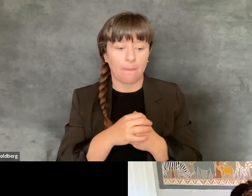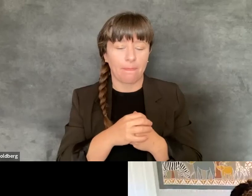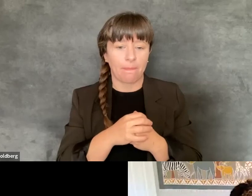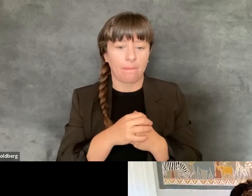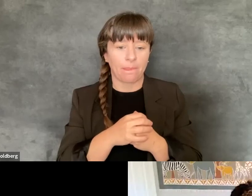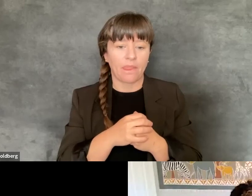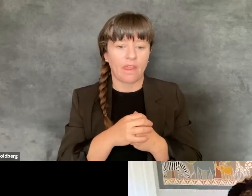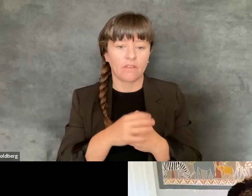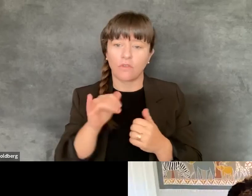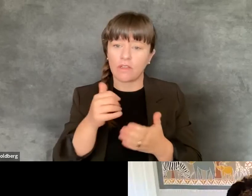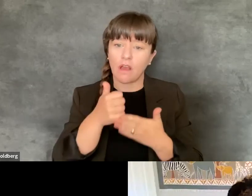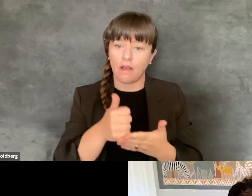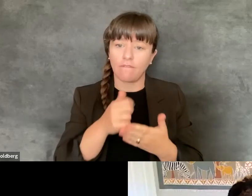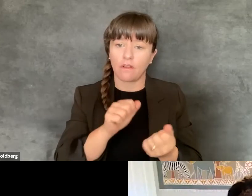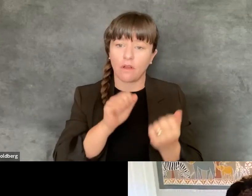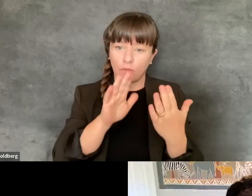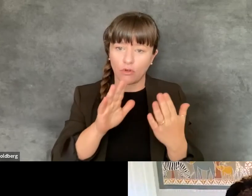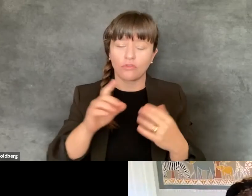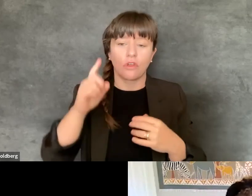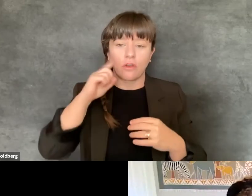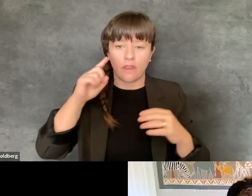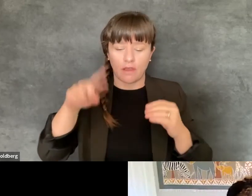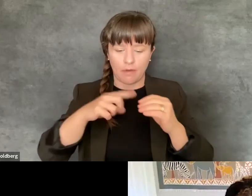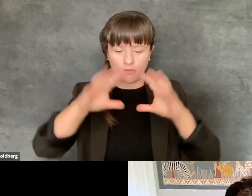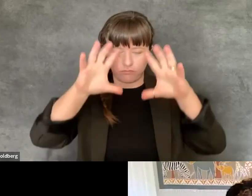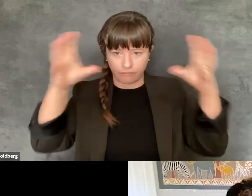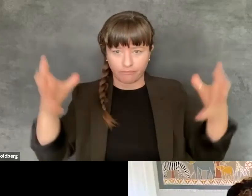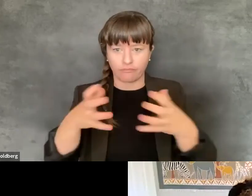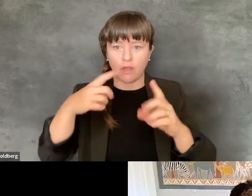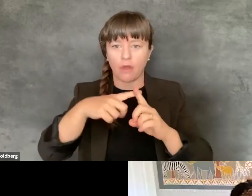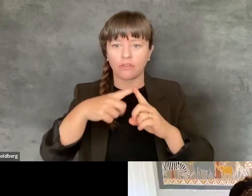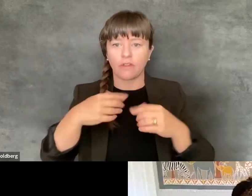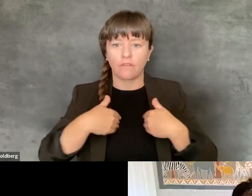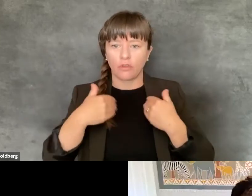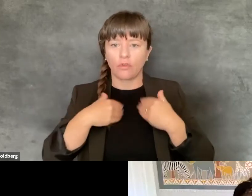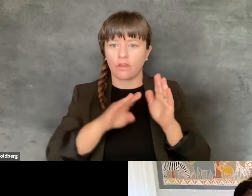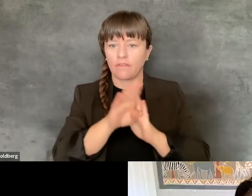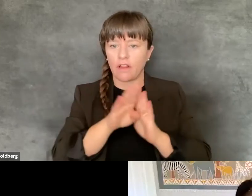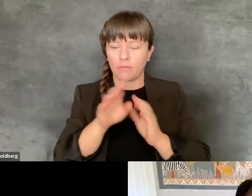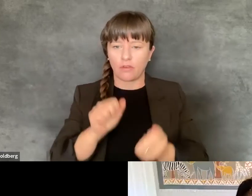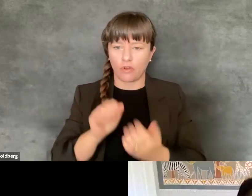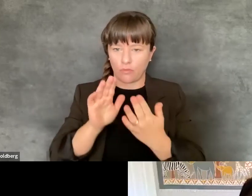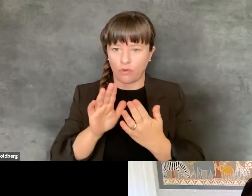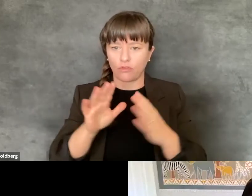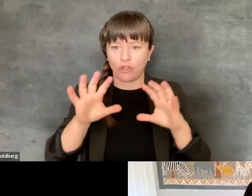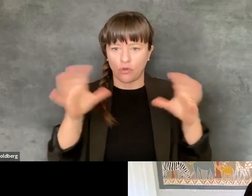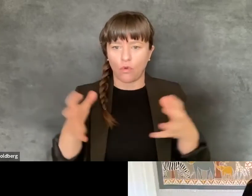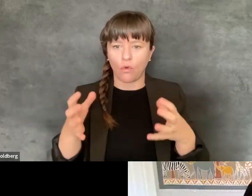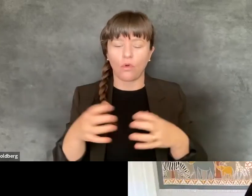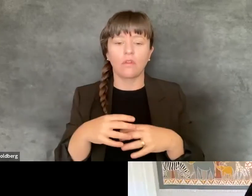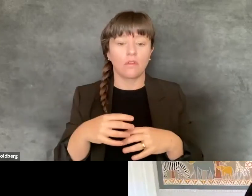helpful approach, if you really think about it, to look at the positive youth development approach. I think if community level organizations